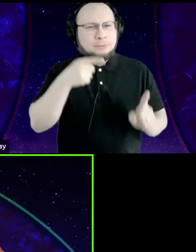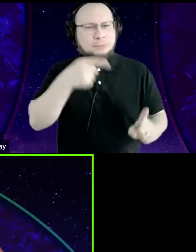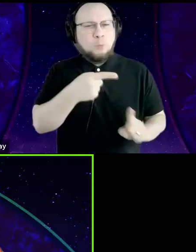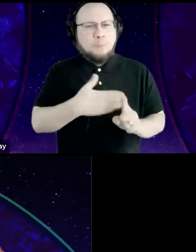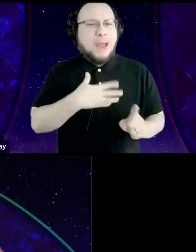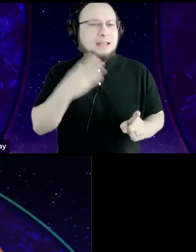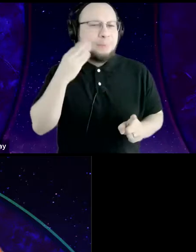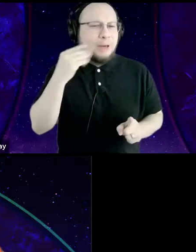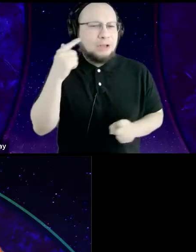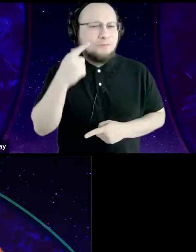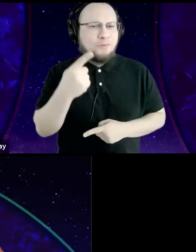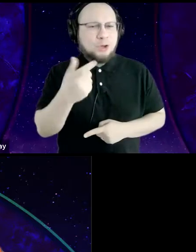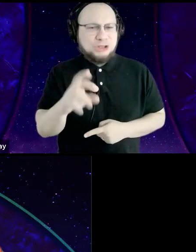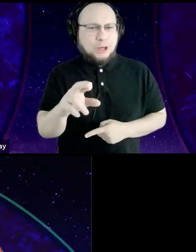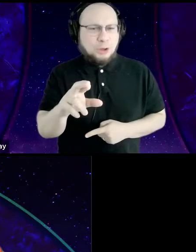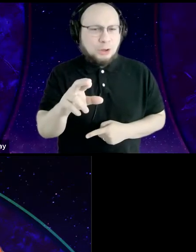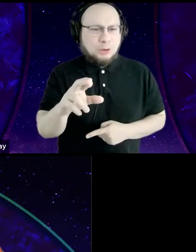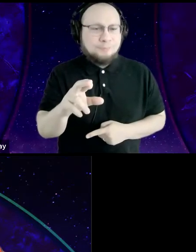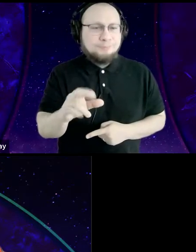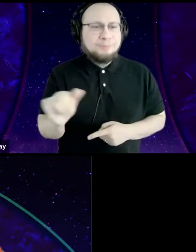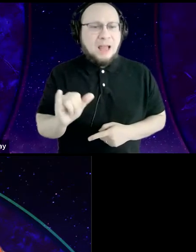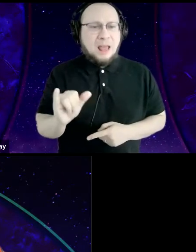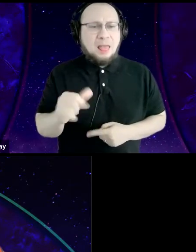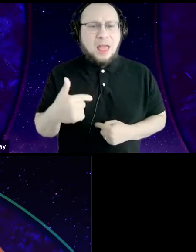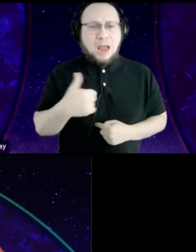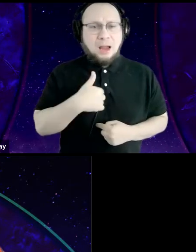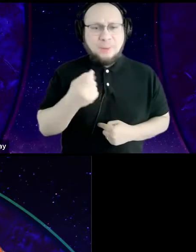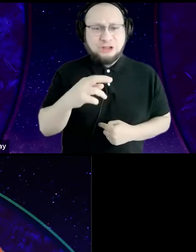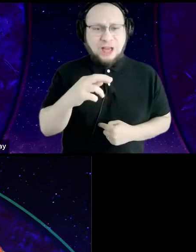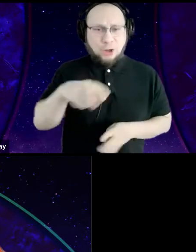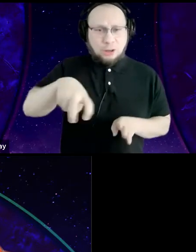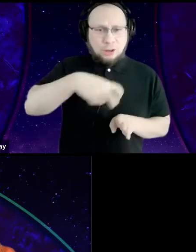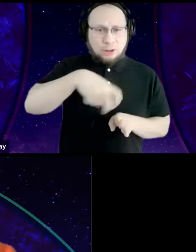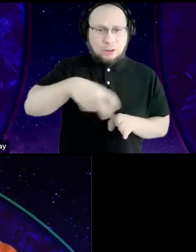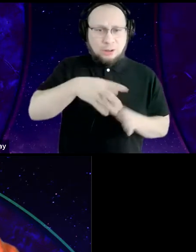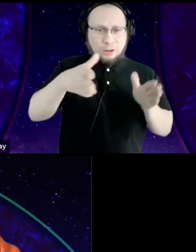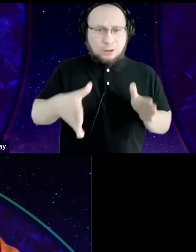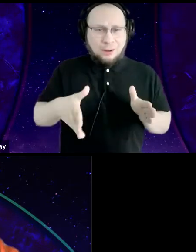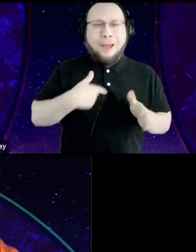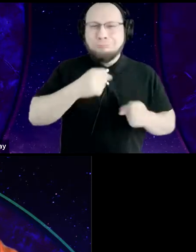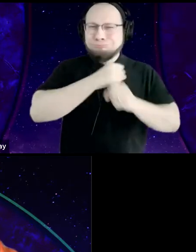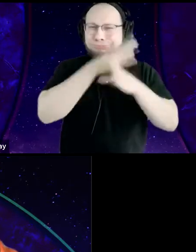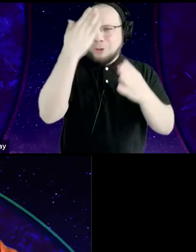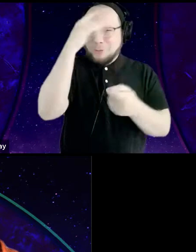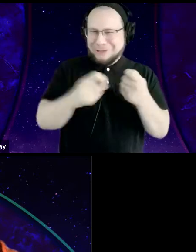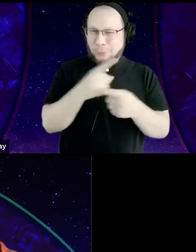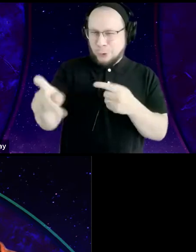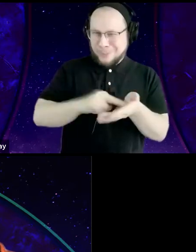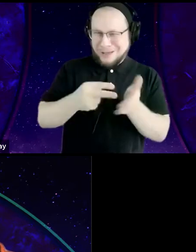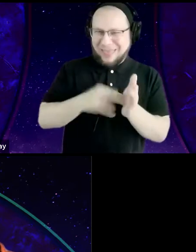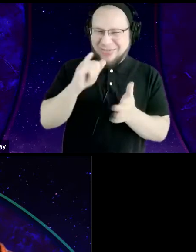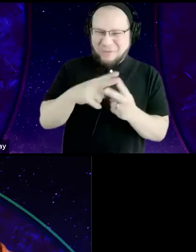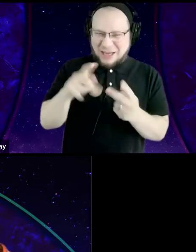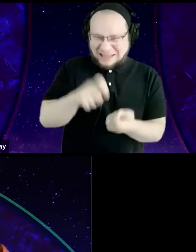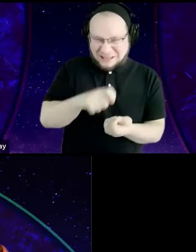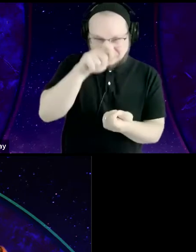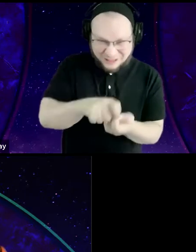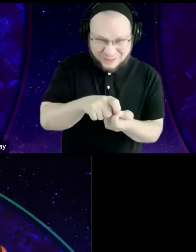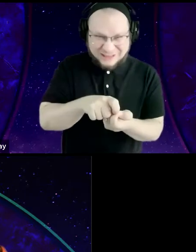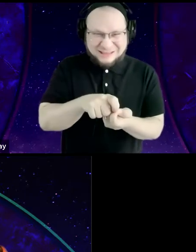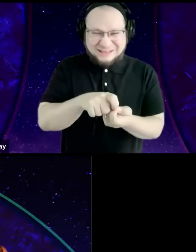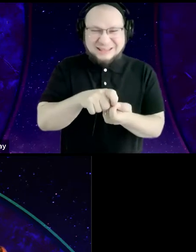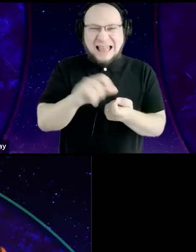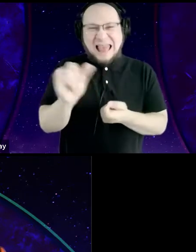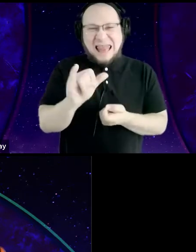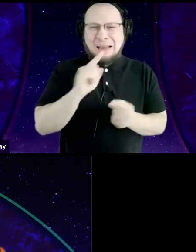of gender is. And saying like, oh, I'm a gender vacillator. I know exactly what that is. That's a very like specific,